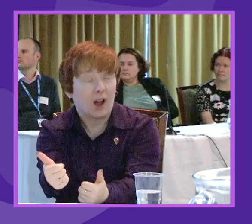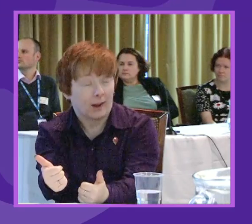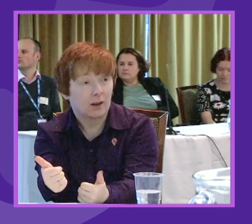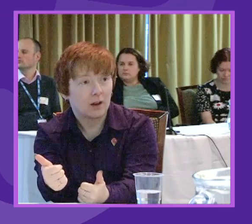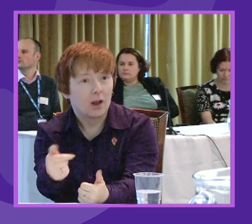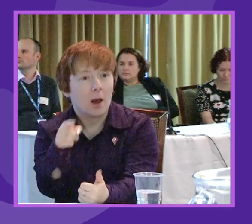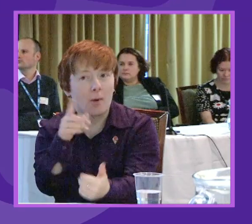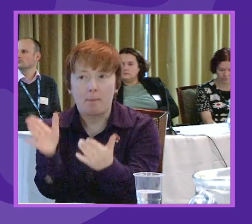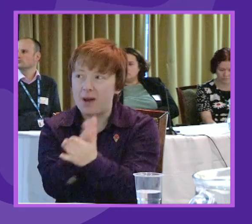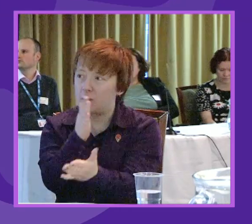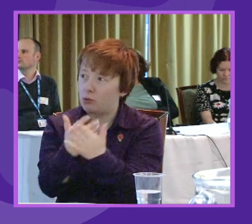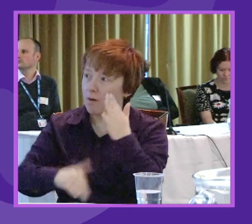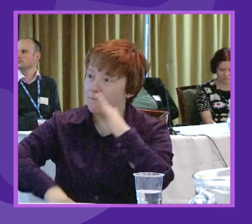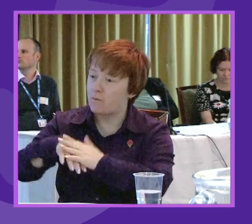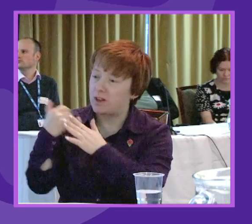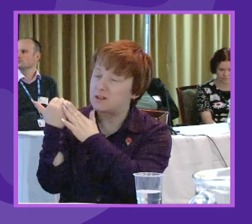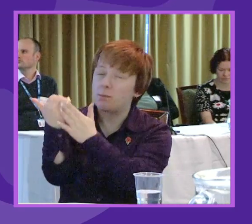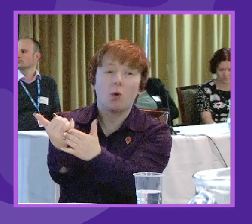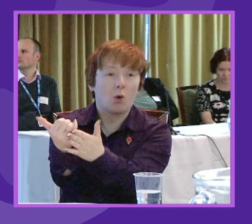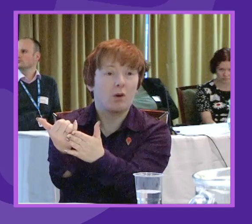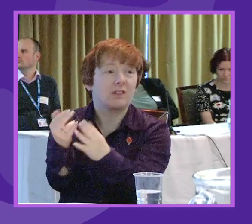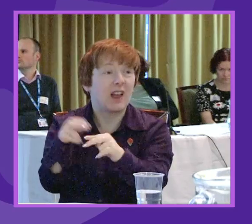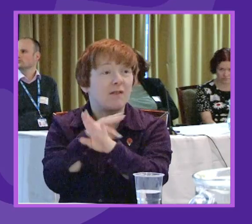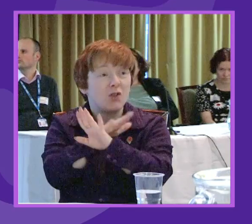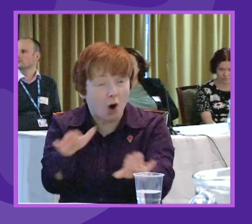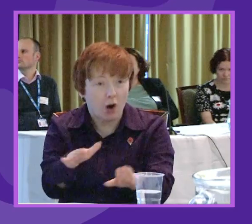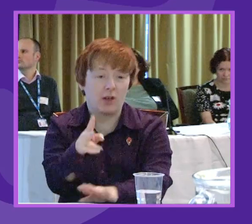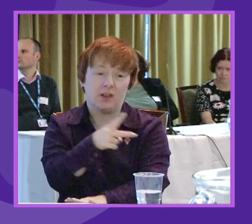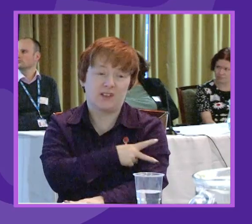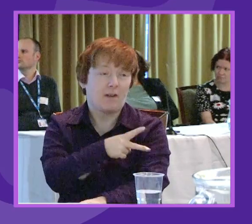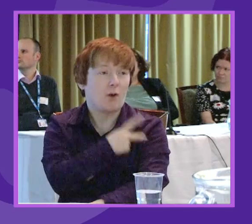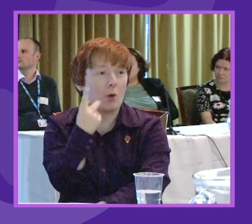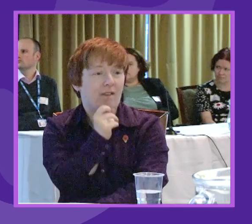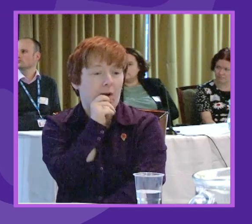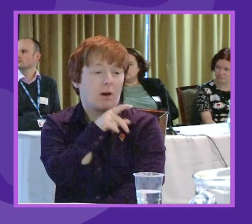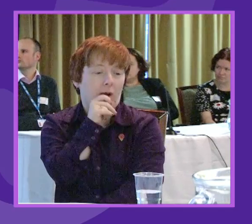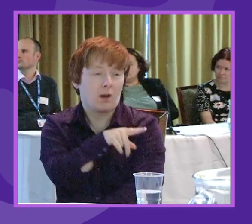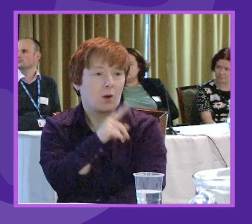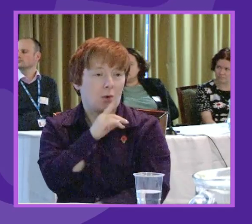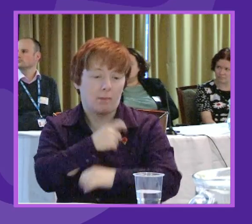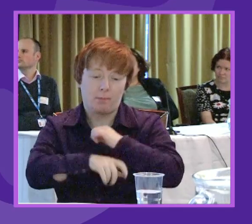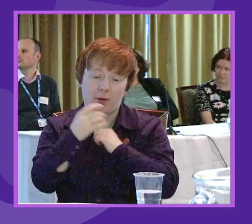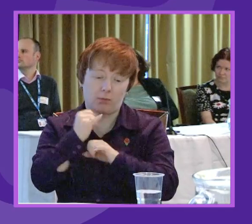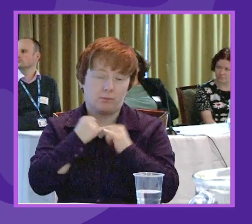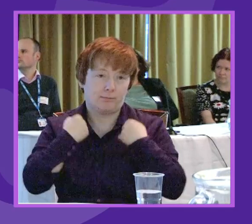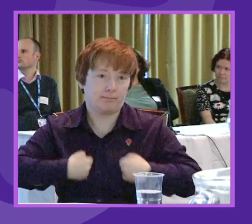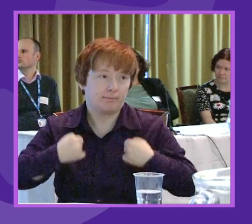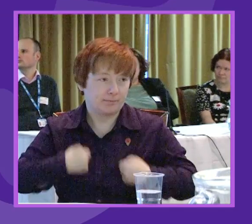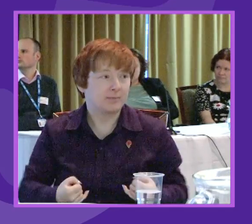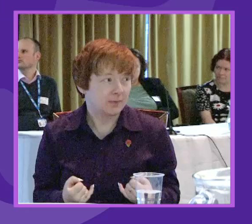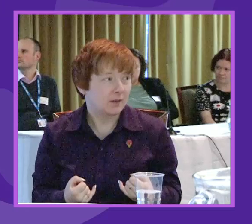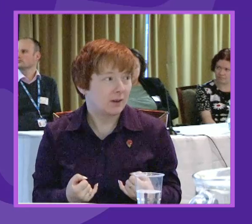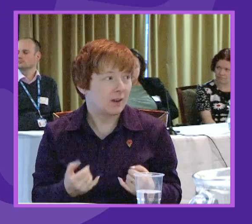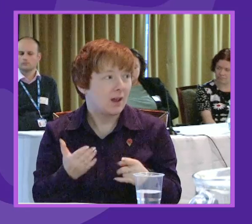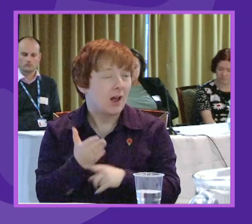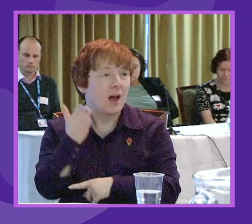like. Yes, do that. But make sure you have full support, or it will make you unwell. And I will advocate for every single person. I was at